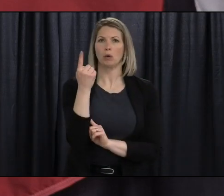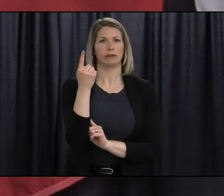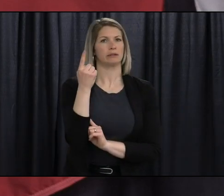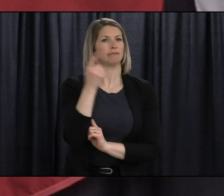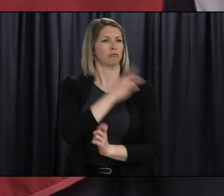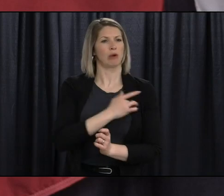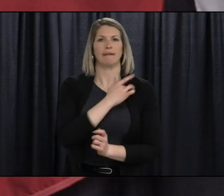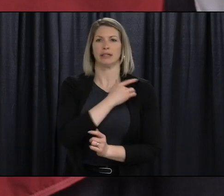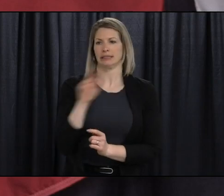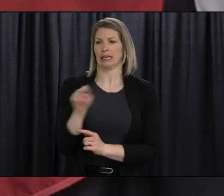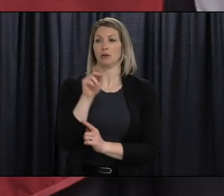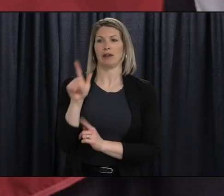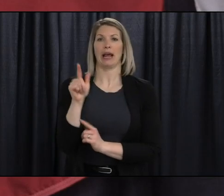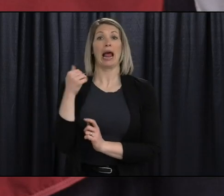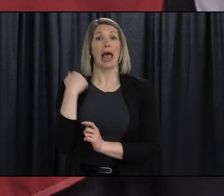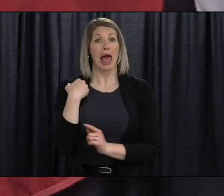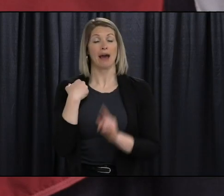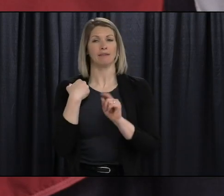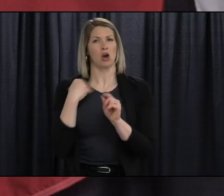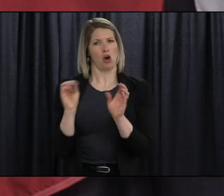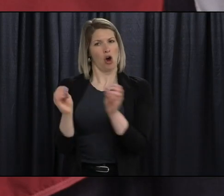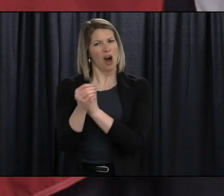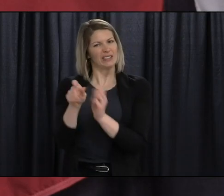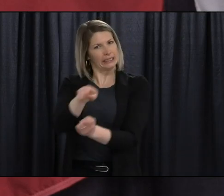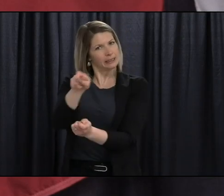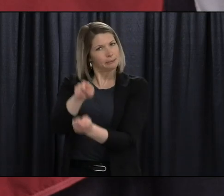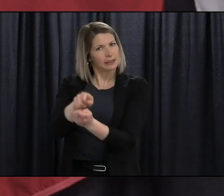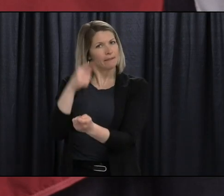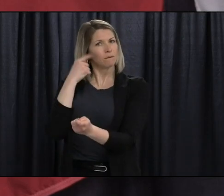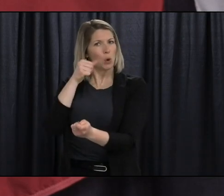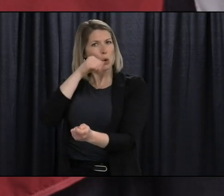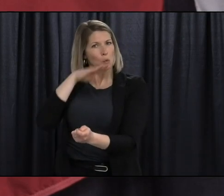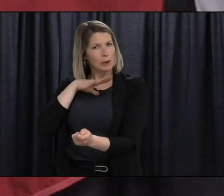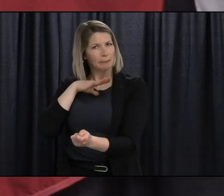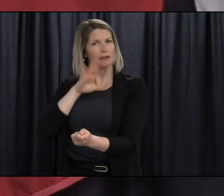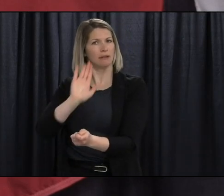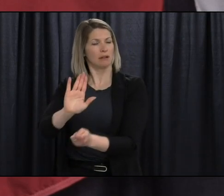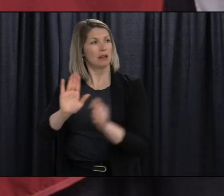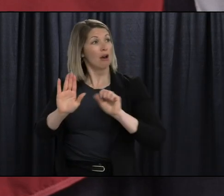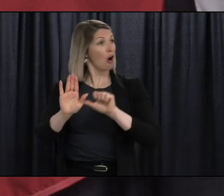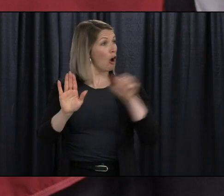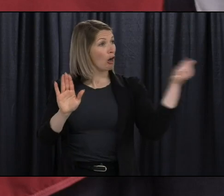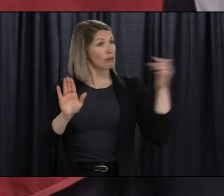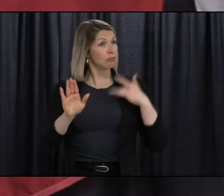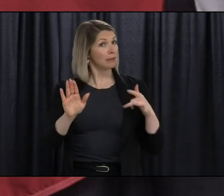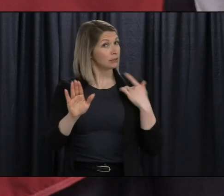having disproportionate impact on women in our society, and we must be able to respond.